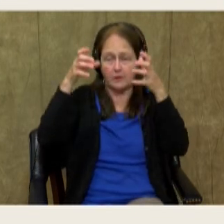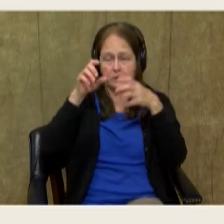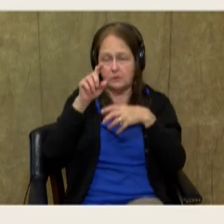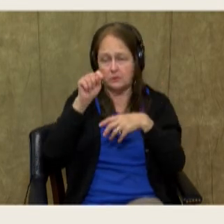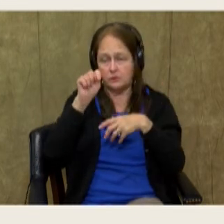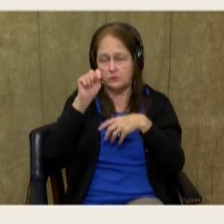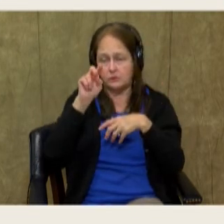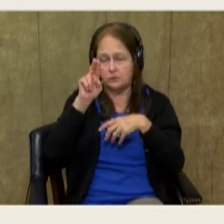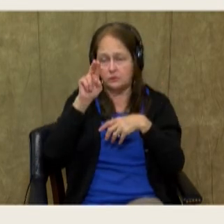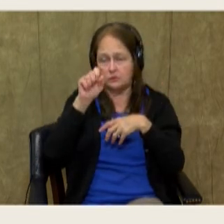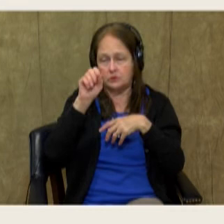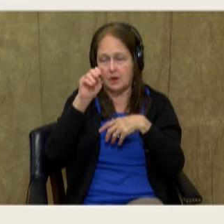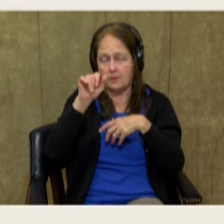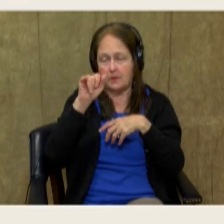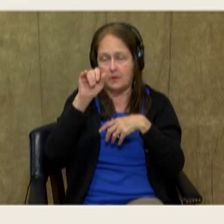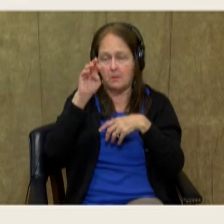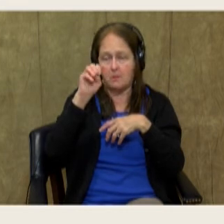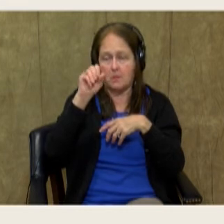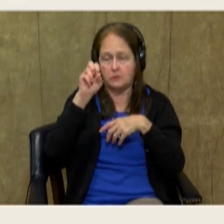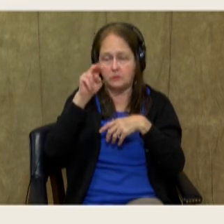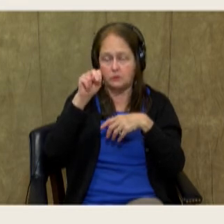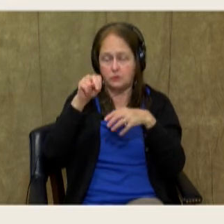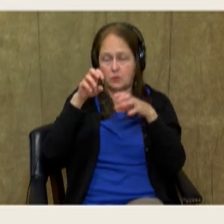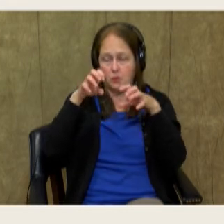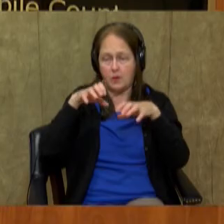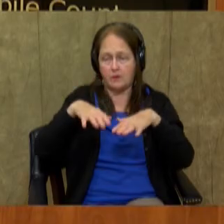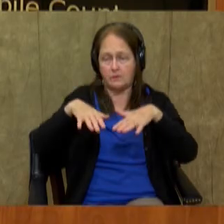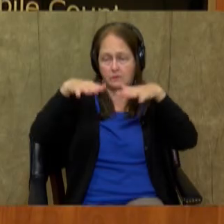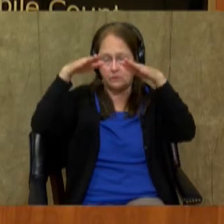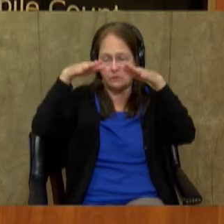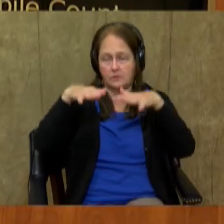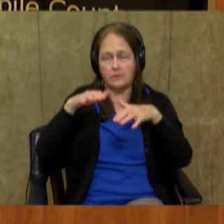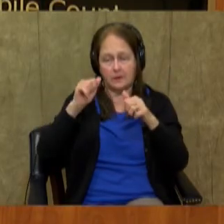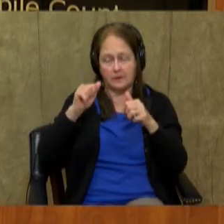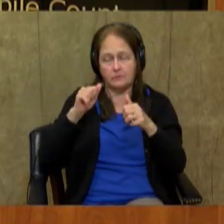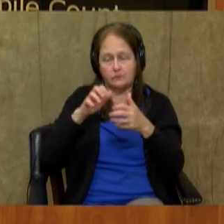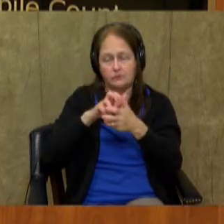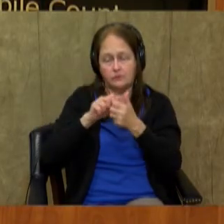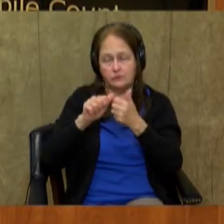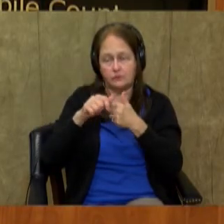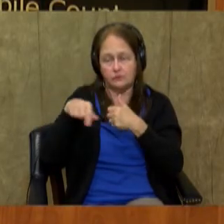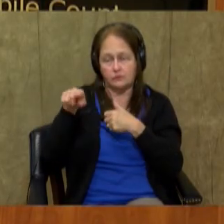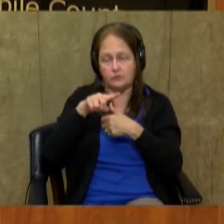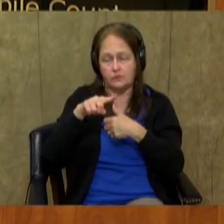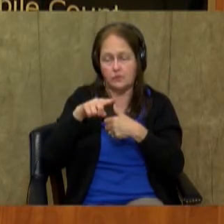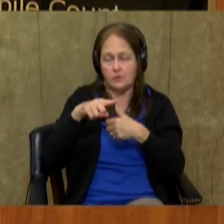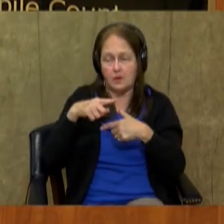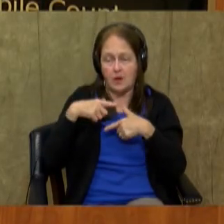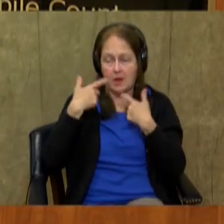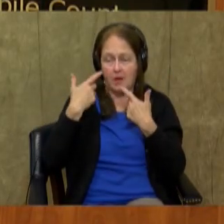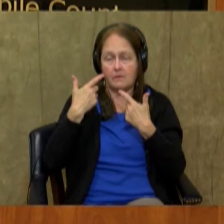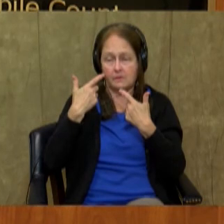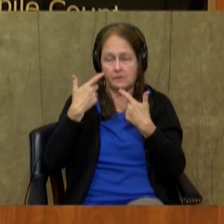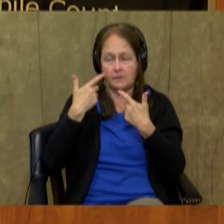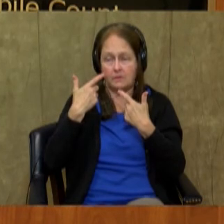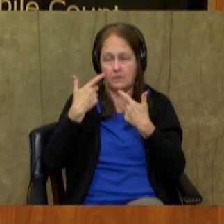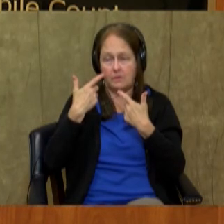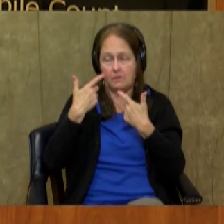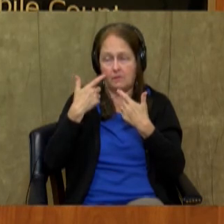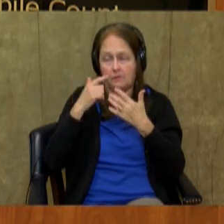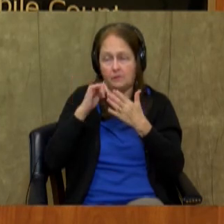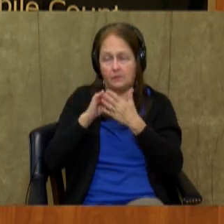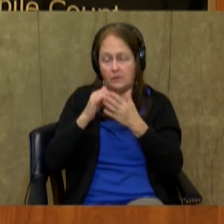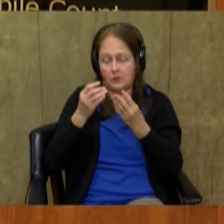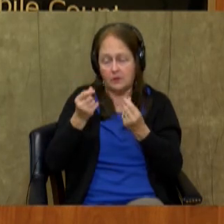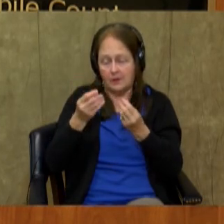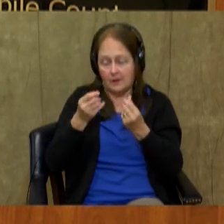tsunamis, monsoons, and typhoons. They can obviously disrupt life, okay? Lead to destruction of property